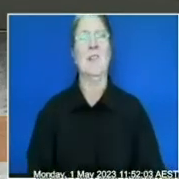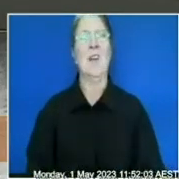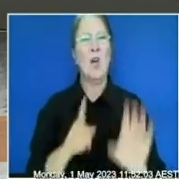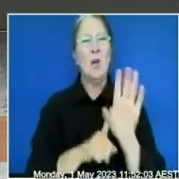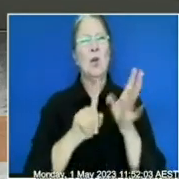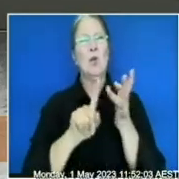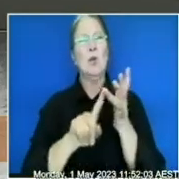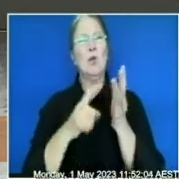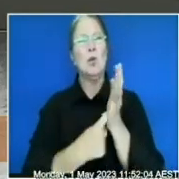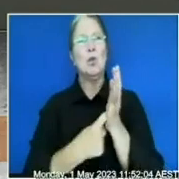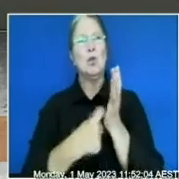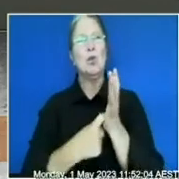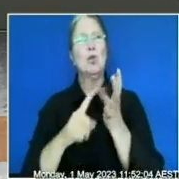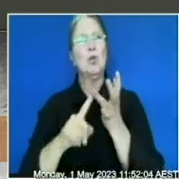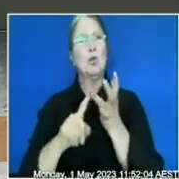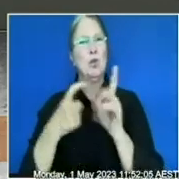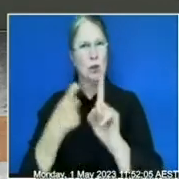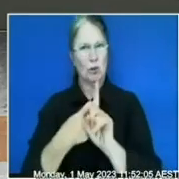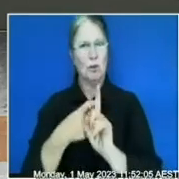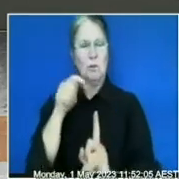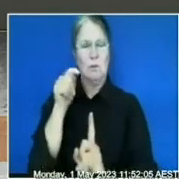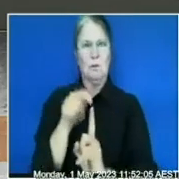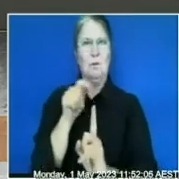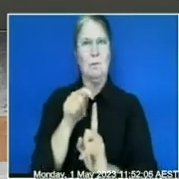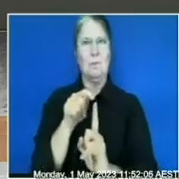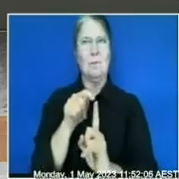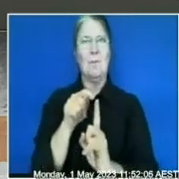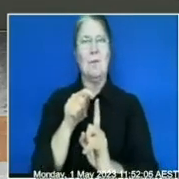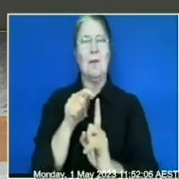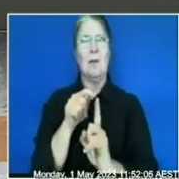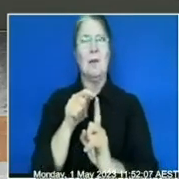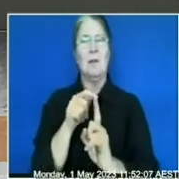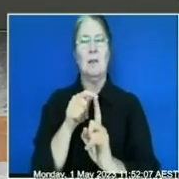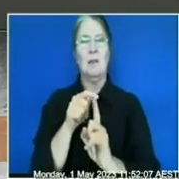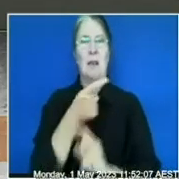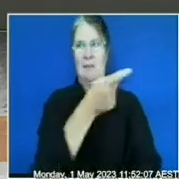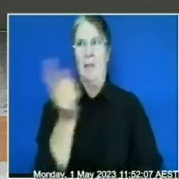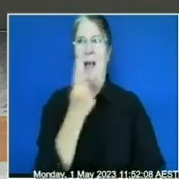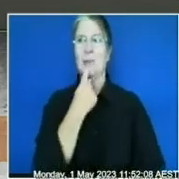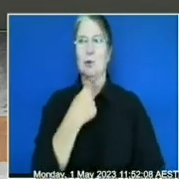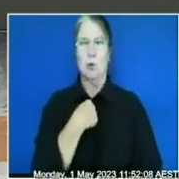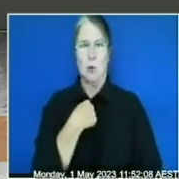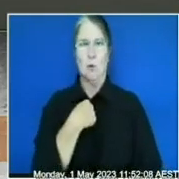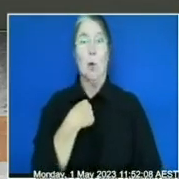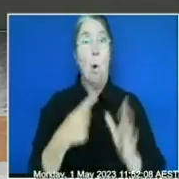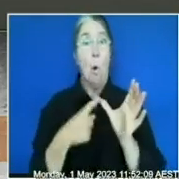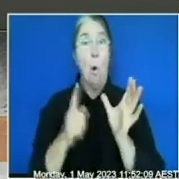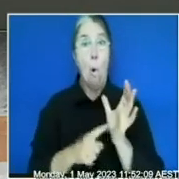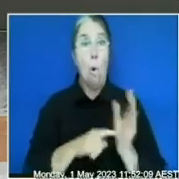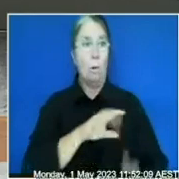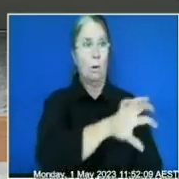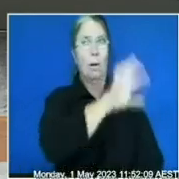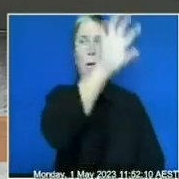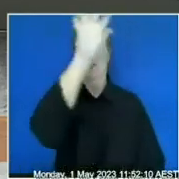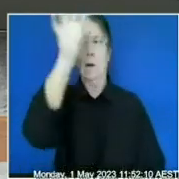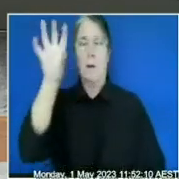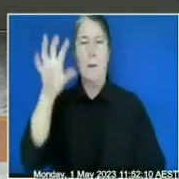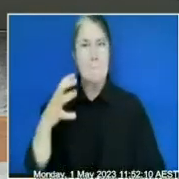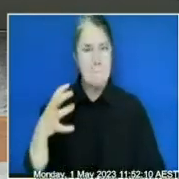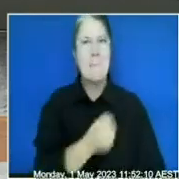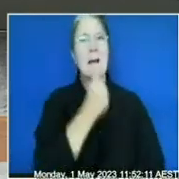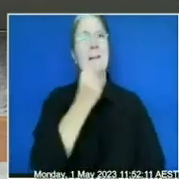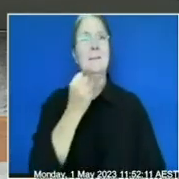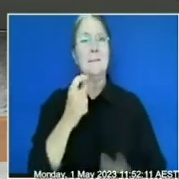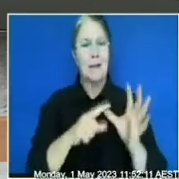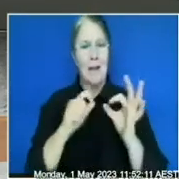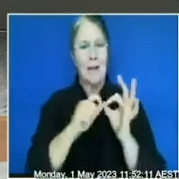say that it was planned that they would have that response? Because those responses were not in place or